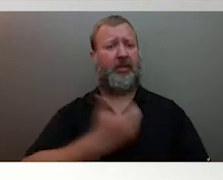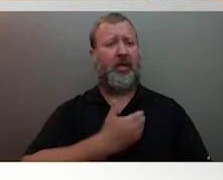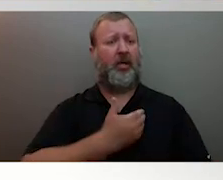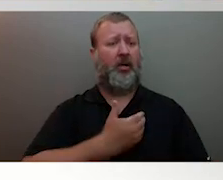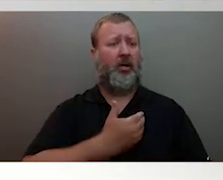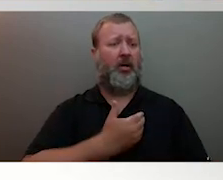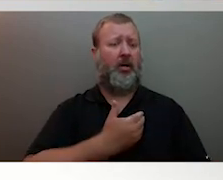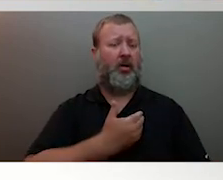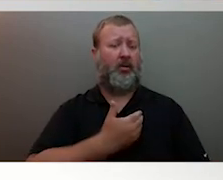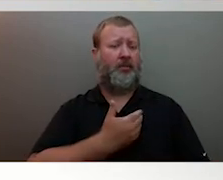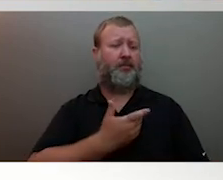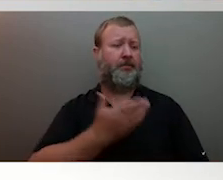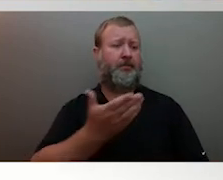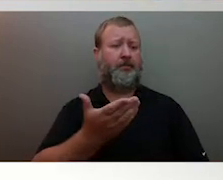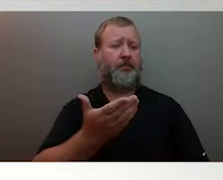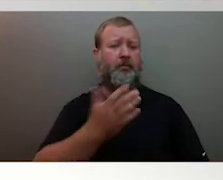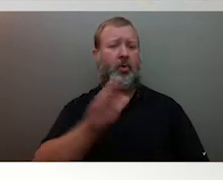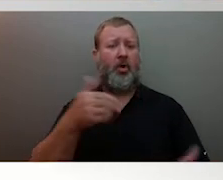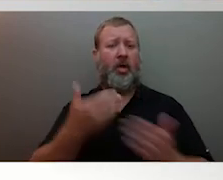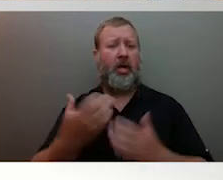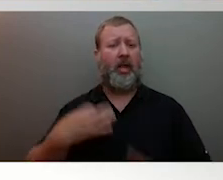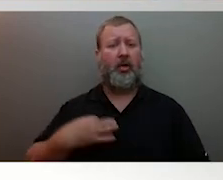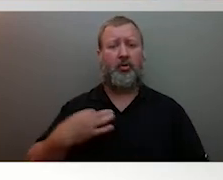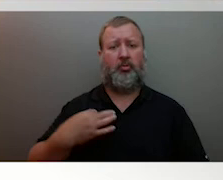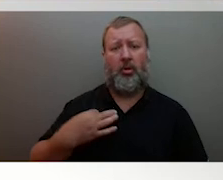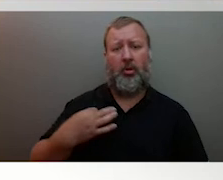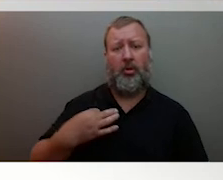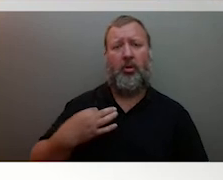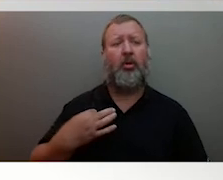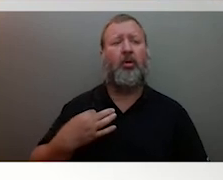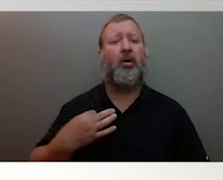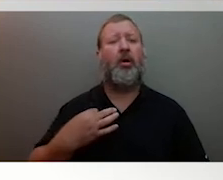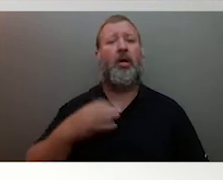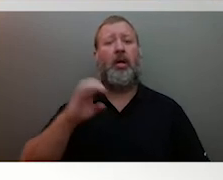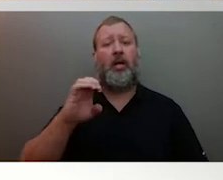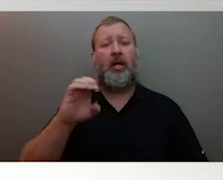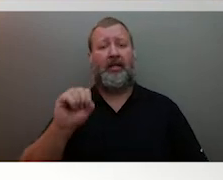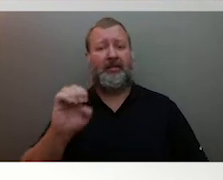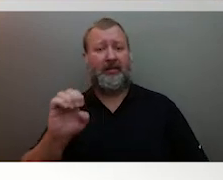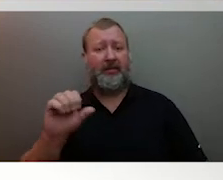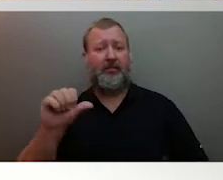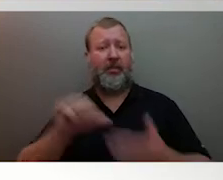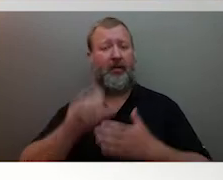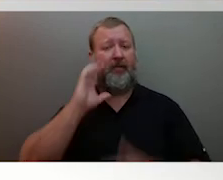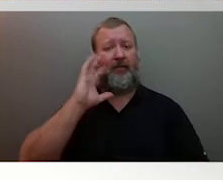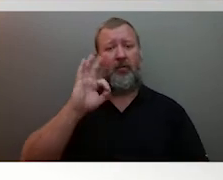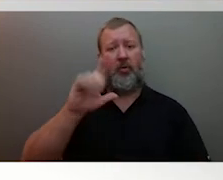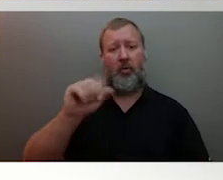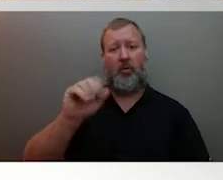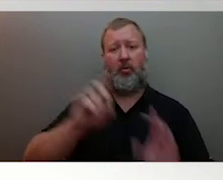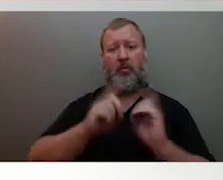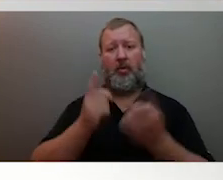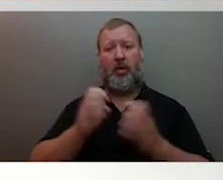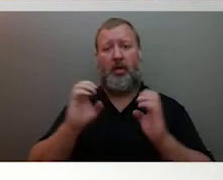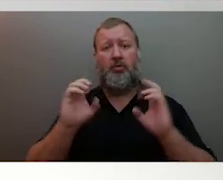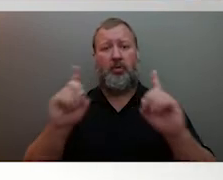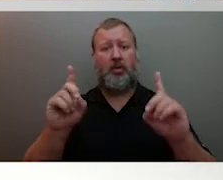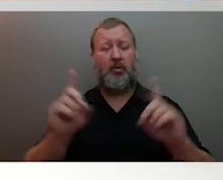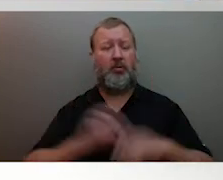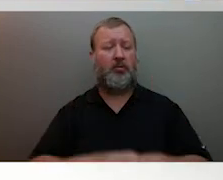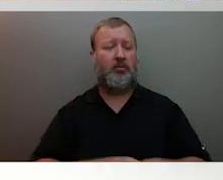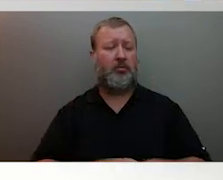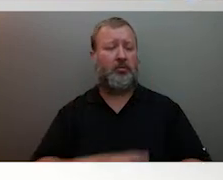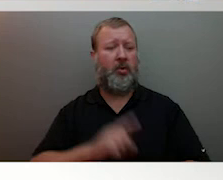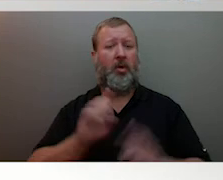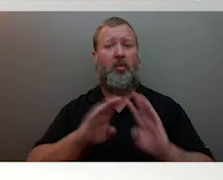just it's all of our eligibility. It's the ESE page for the Florida Department of Education. The Bureau